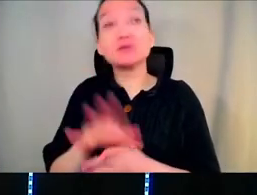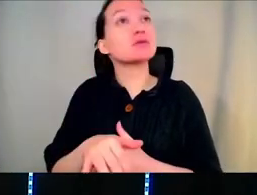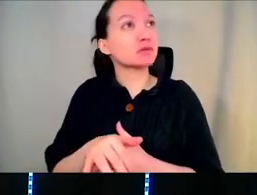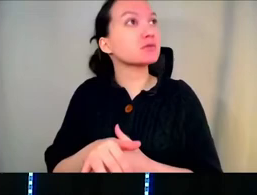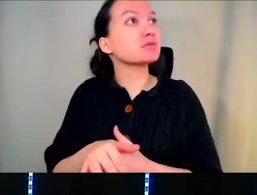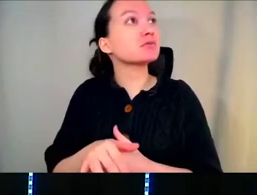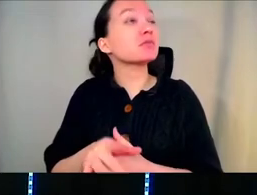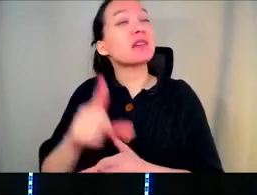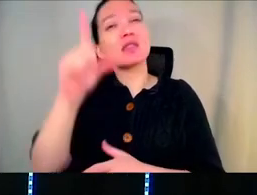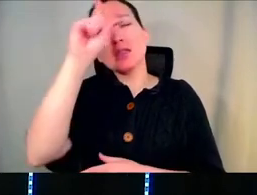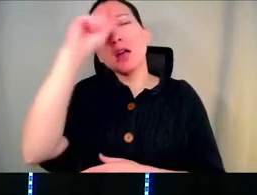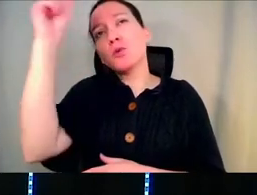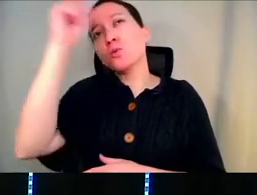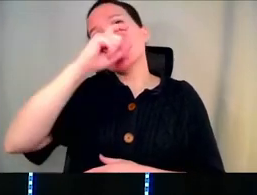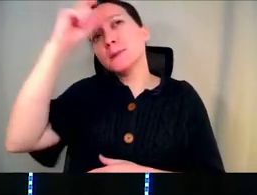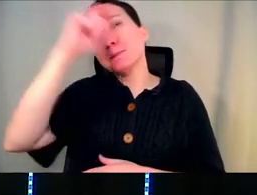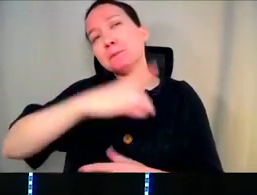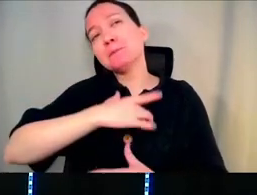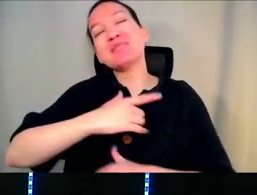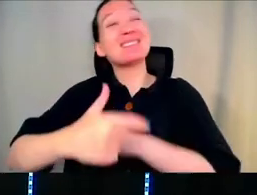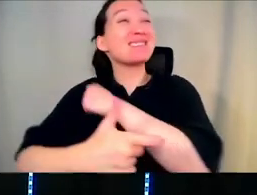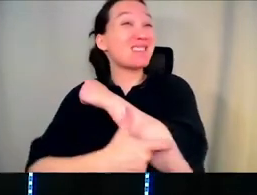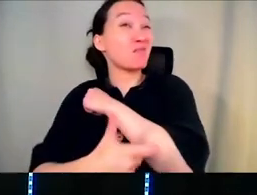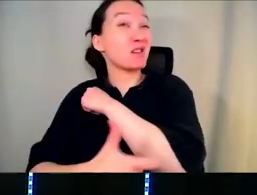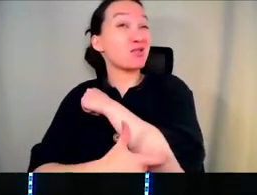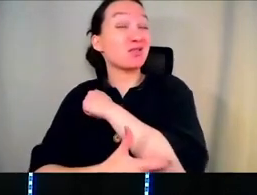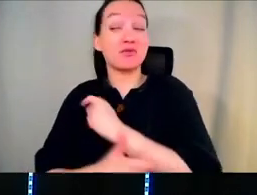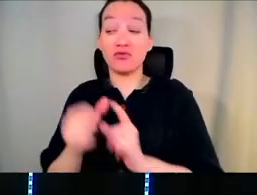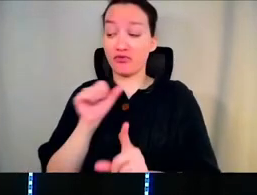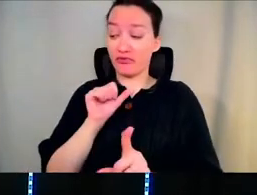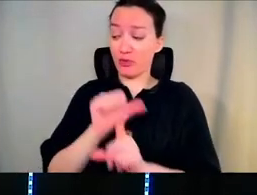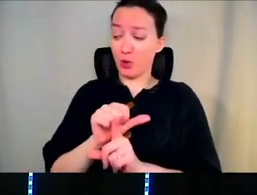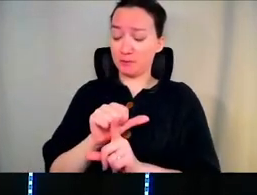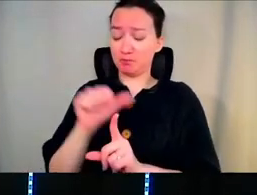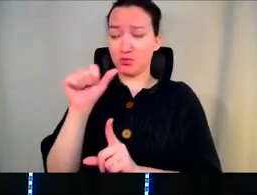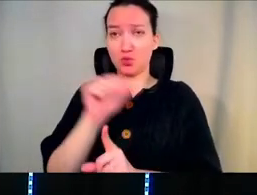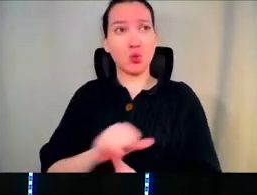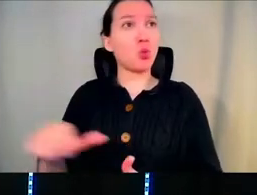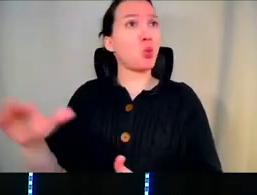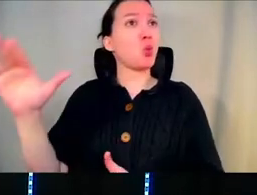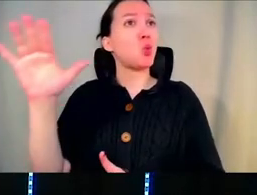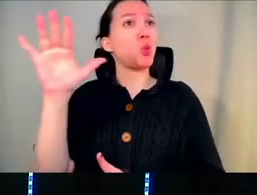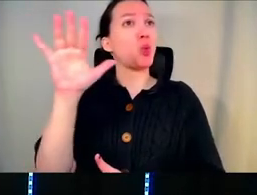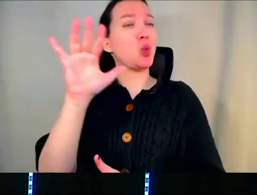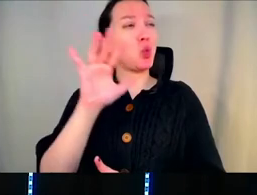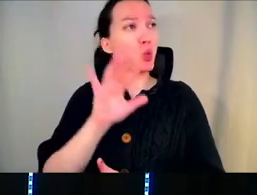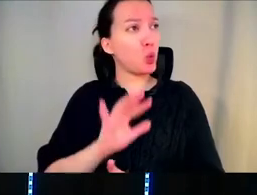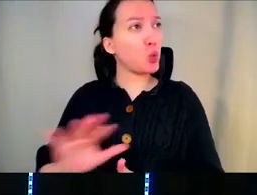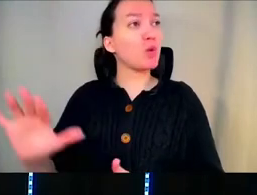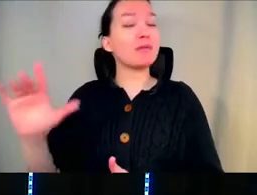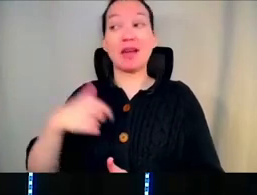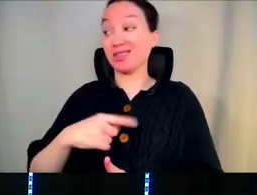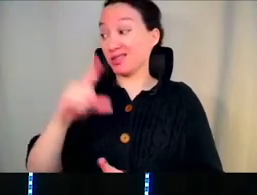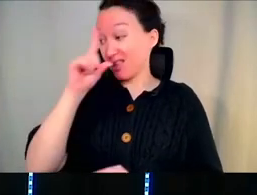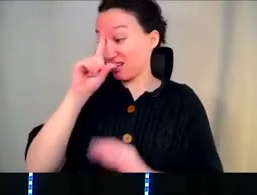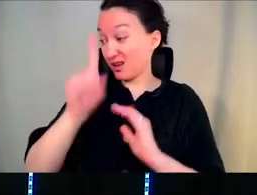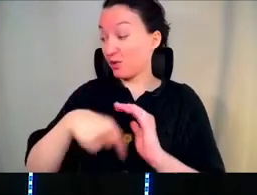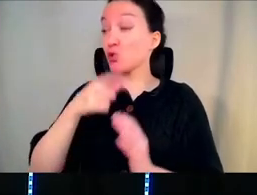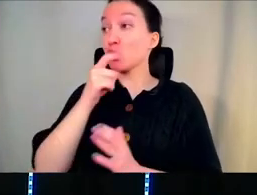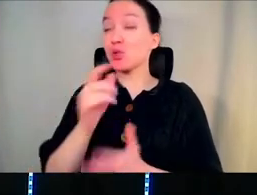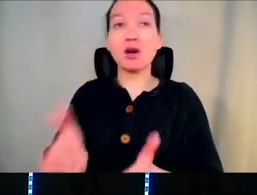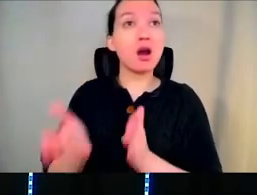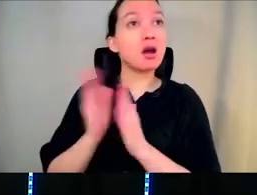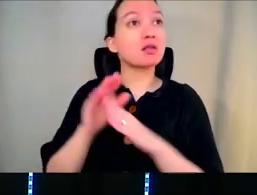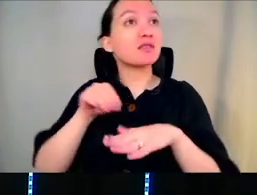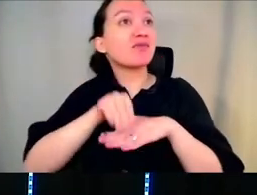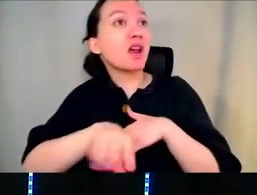does. And I think the temptation for foolishness was all over the place. From what I thought about to who we were gonna ask